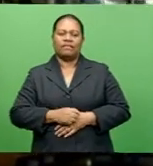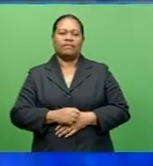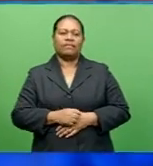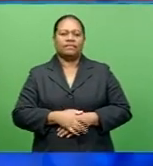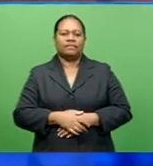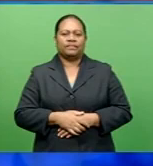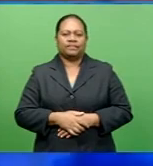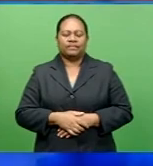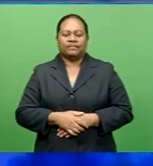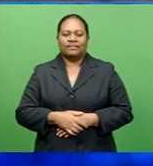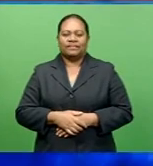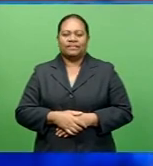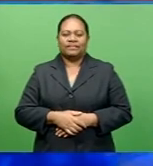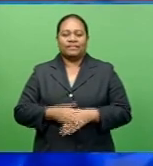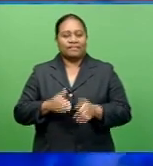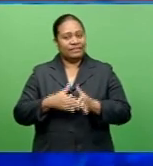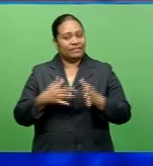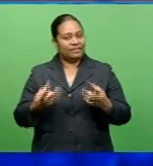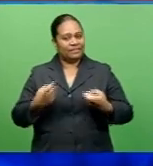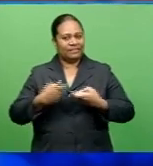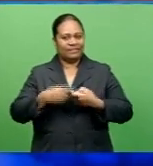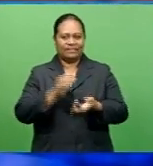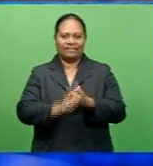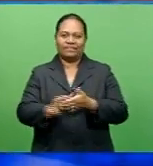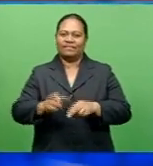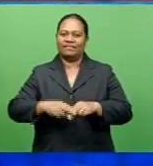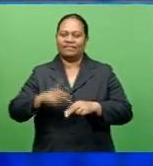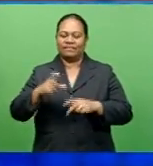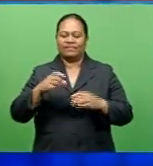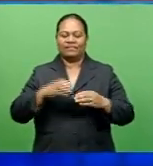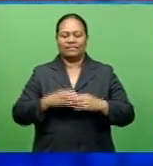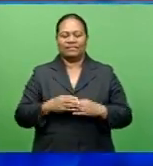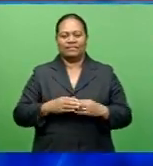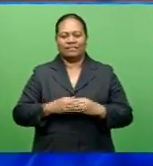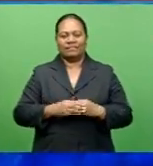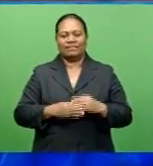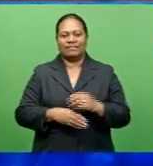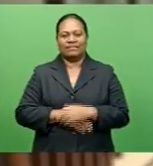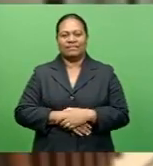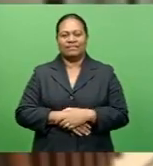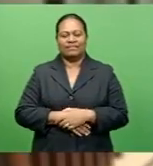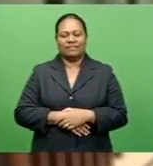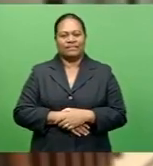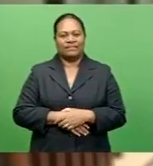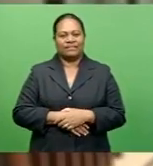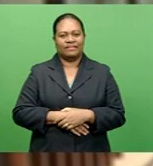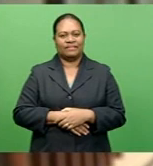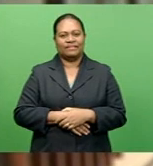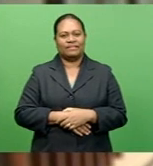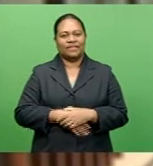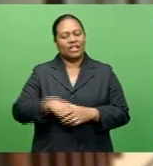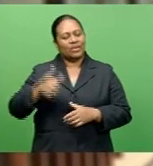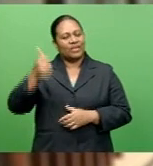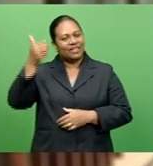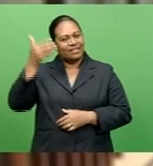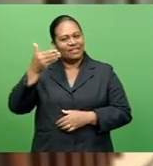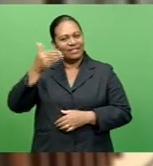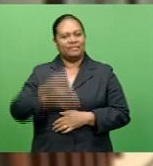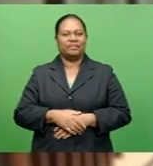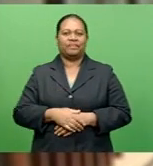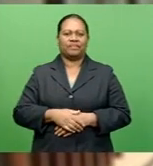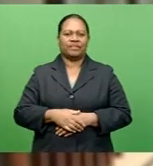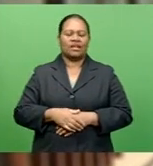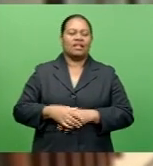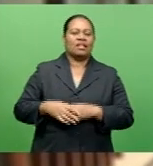end. We now join Sharon from HFC Bank with the latest from the money market. Good evening. The Aussie